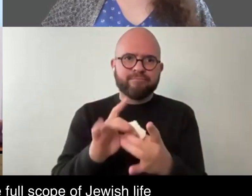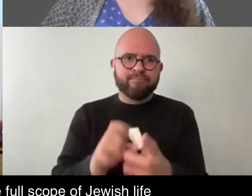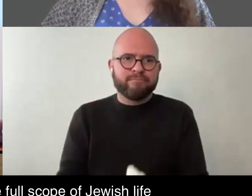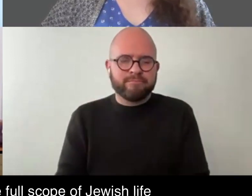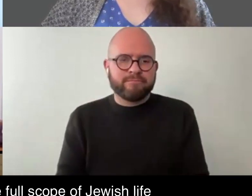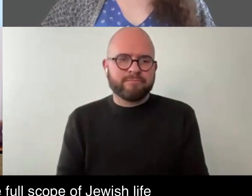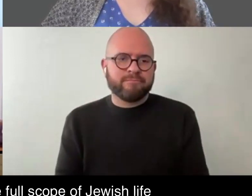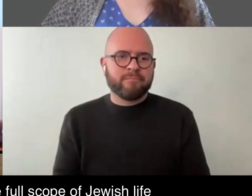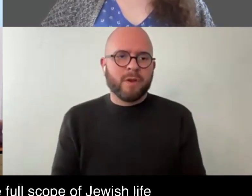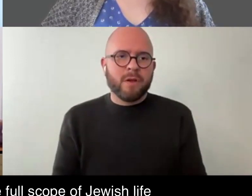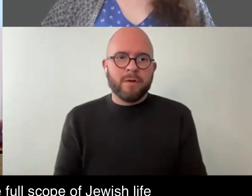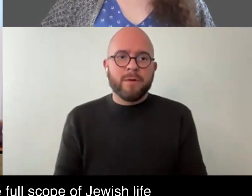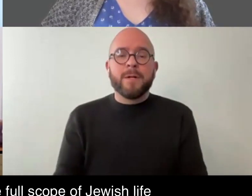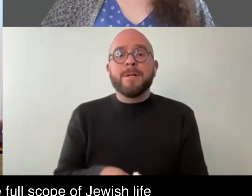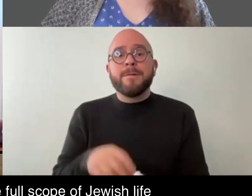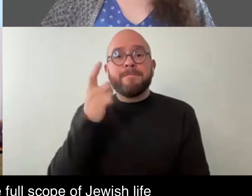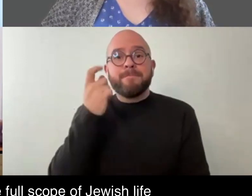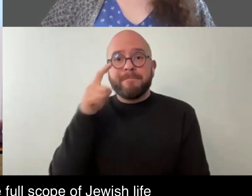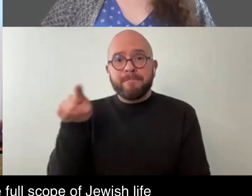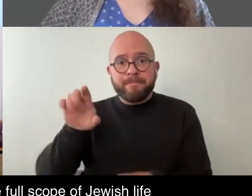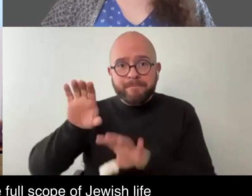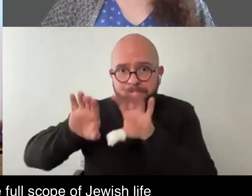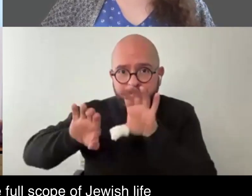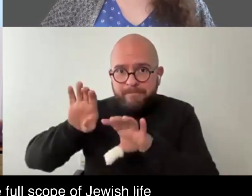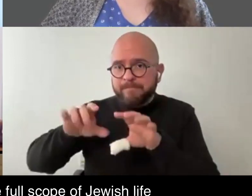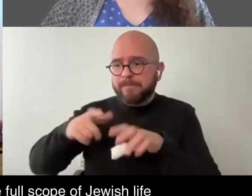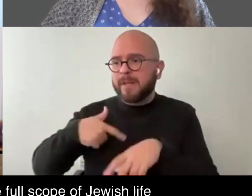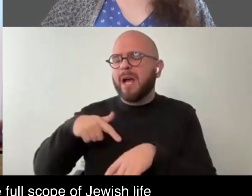chat the